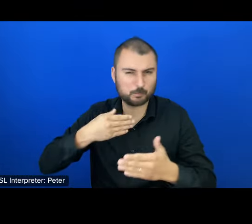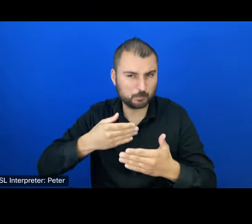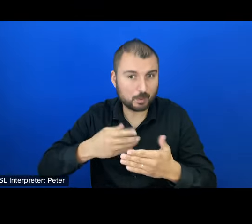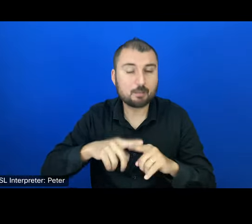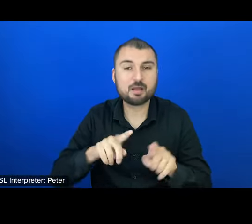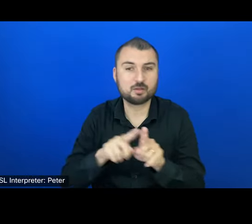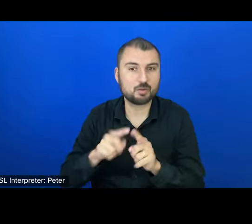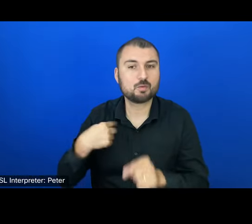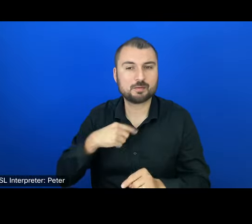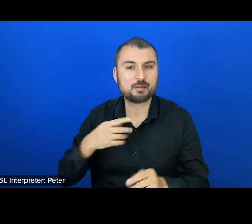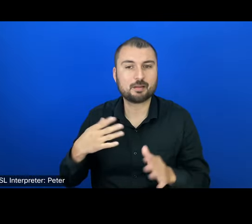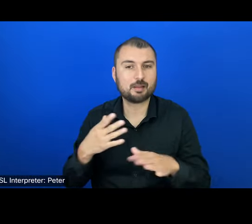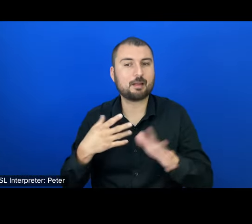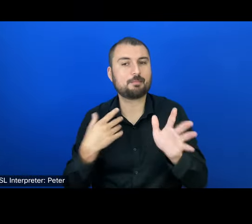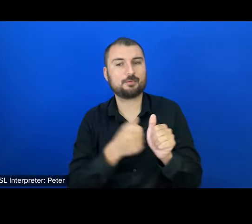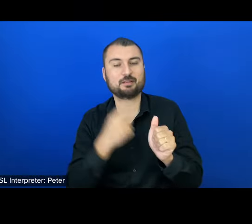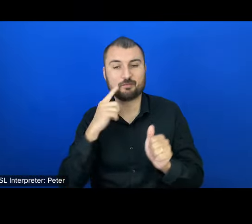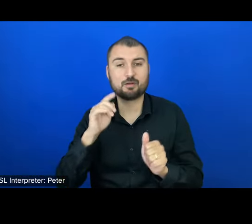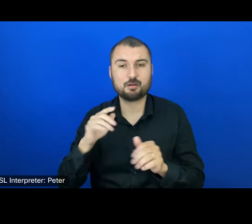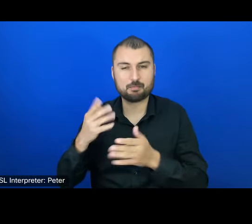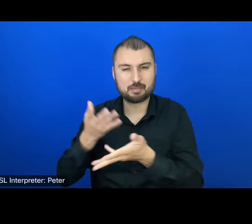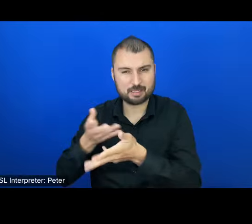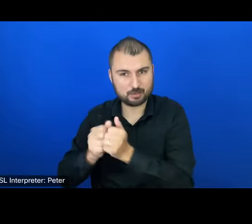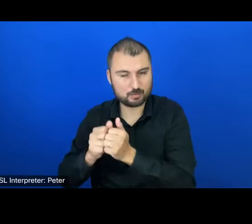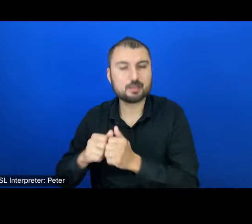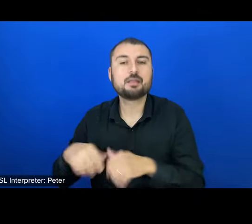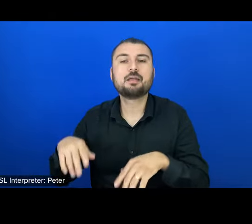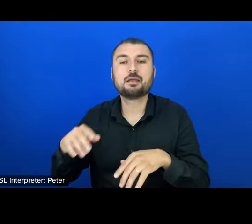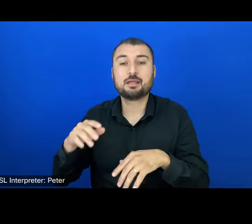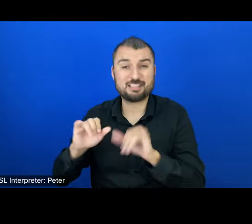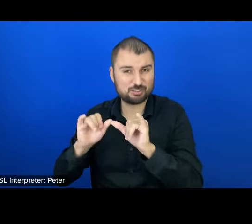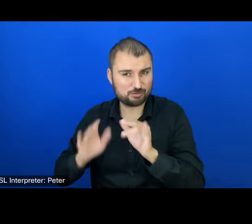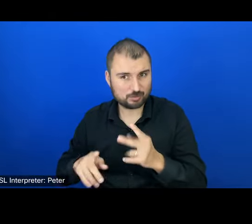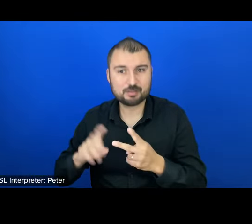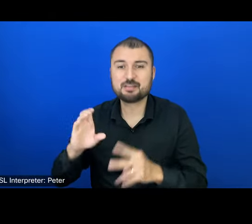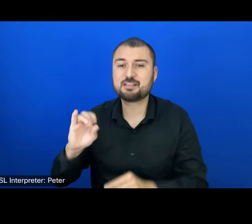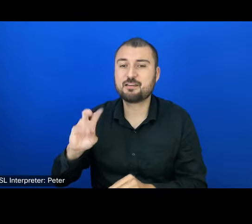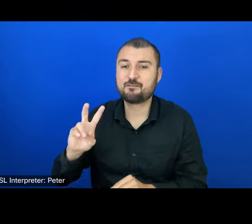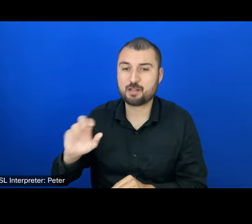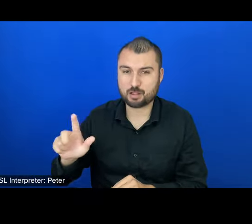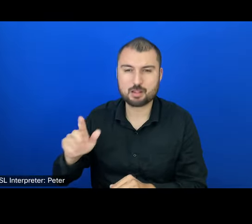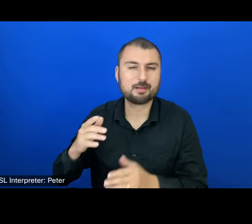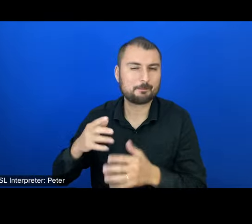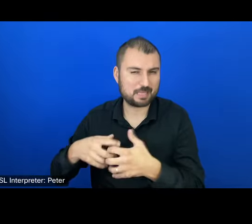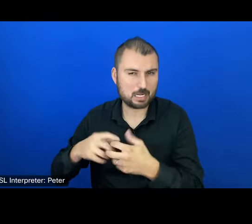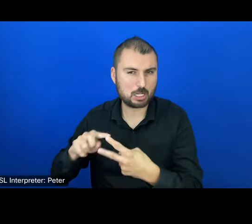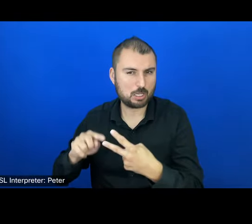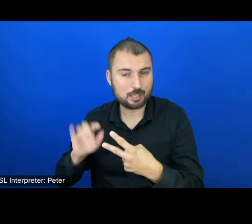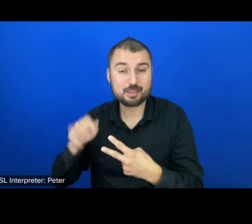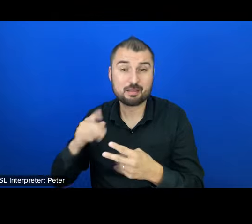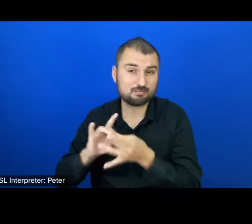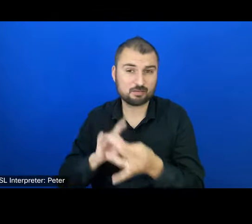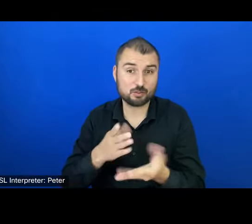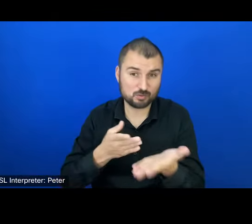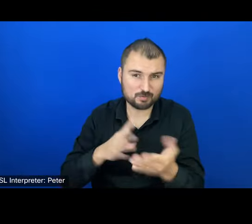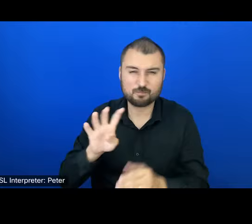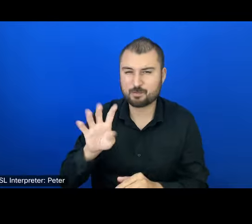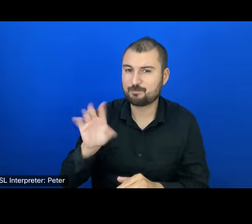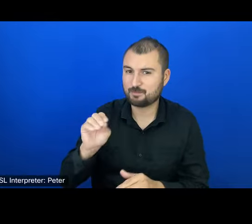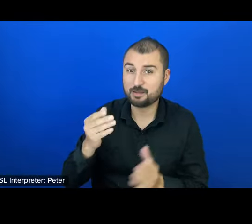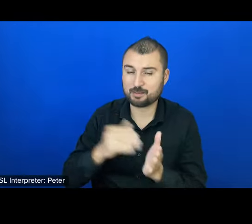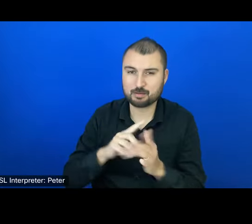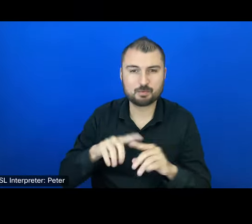currently planning with an engineer, civil and mechanical, in regards to that service. That's 450,000. There are